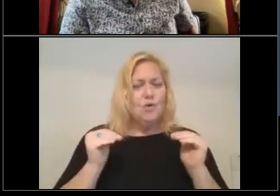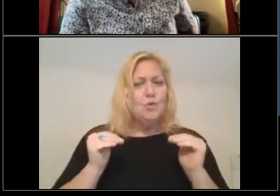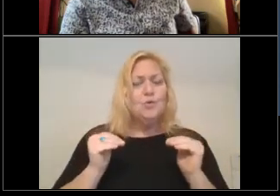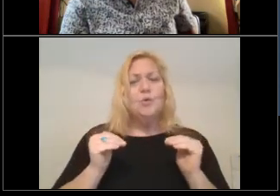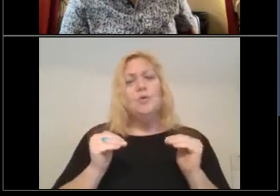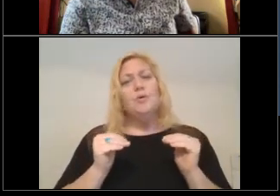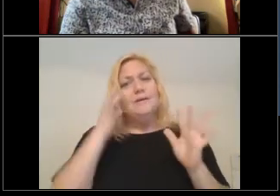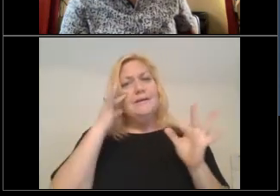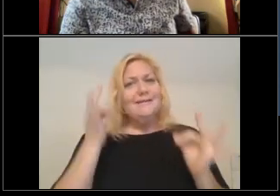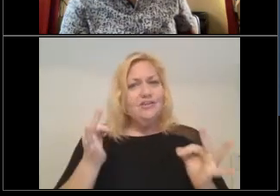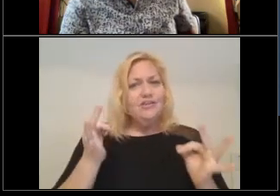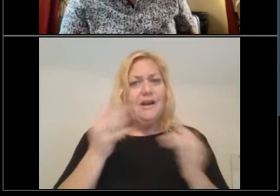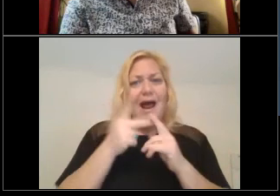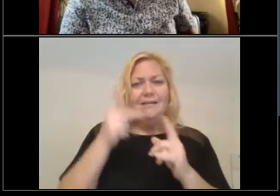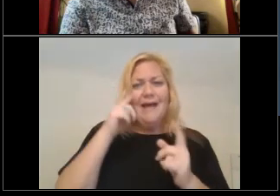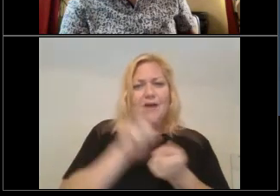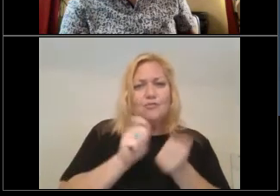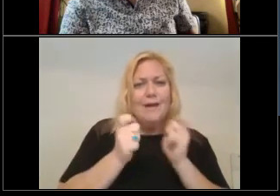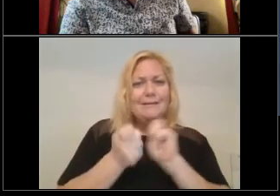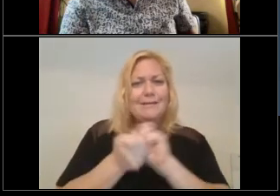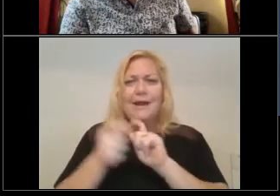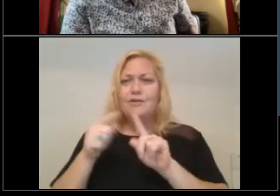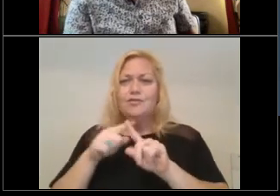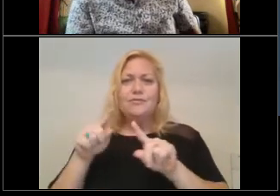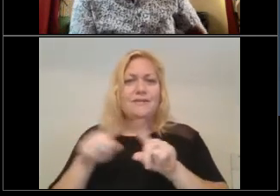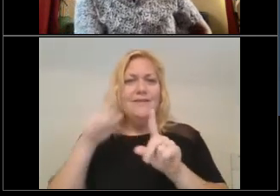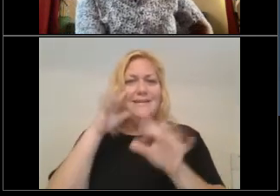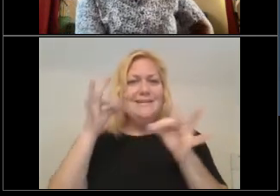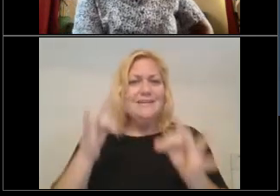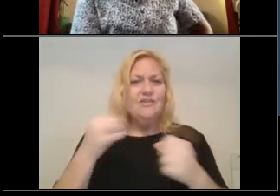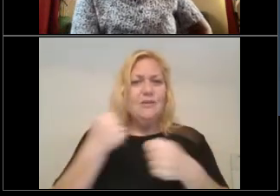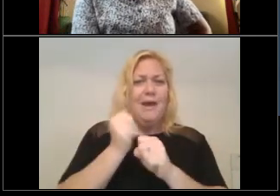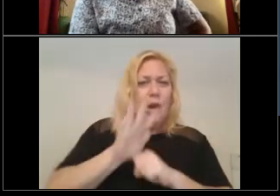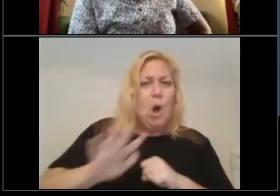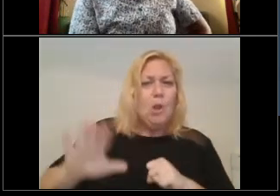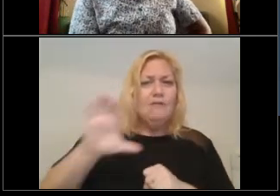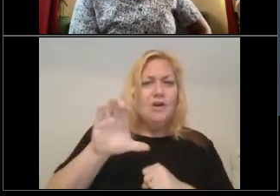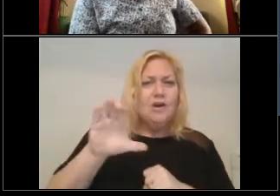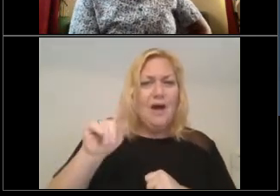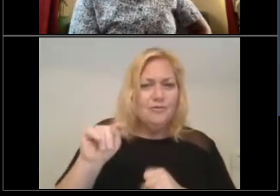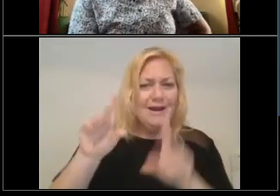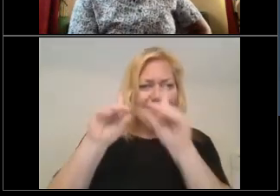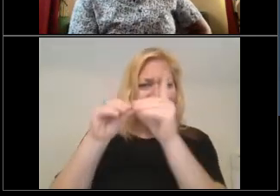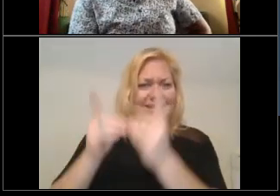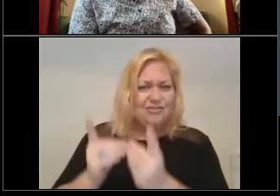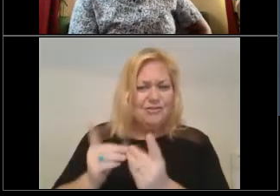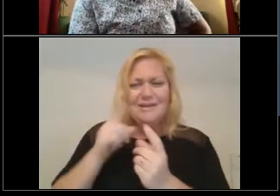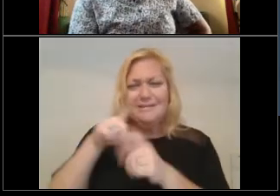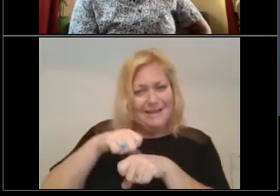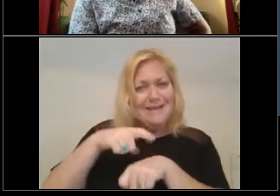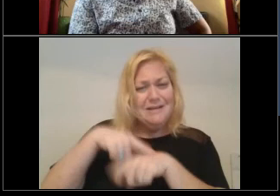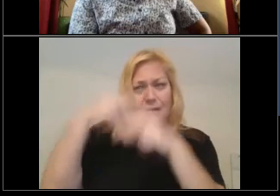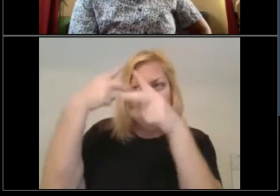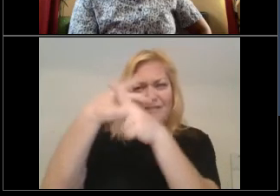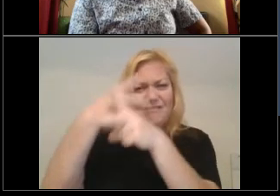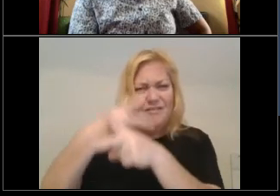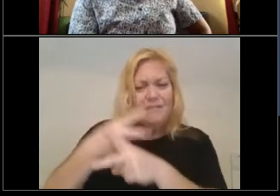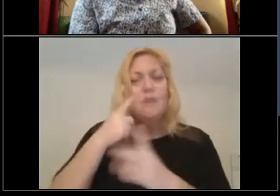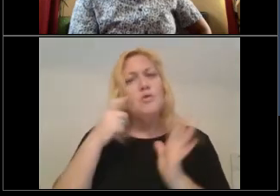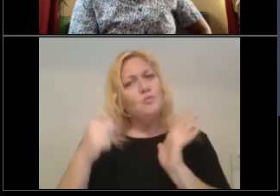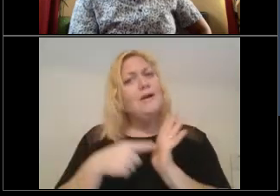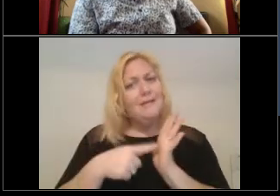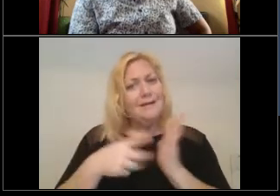what's being the decision making that's going on at the different Caltrans districts? So it's going to take time to figure that out. So just recognizing that it's going to take that